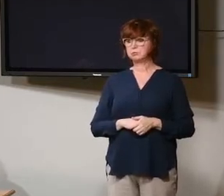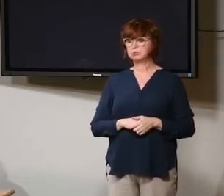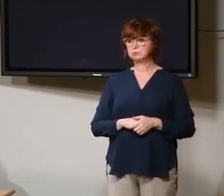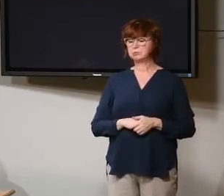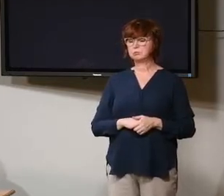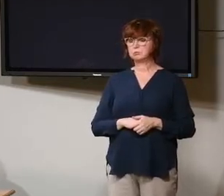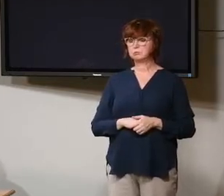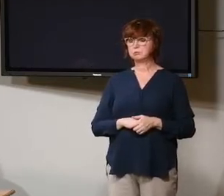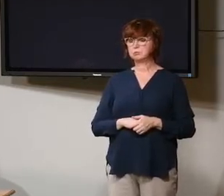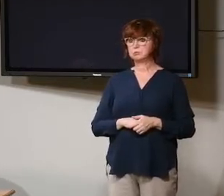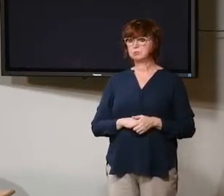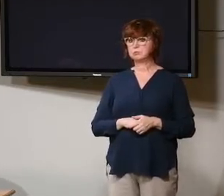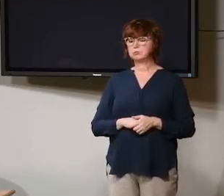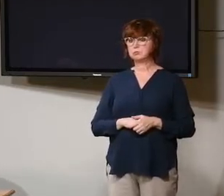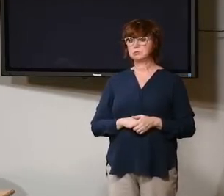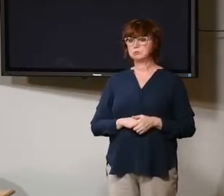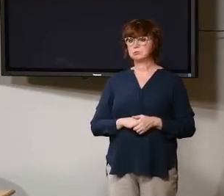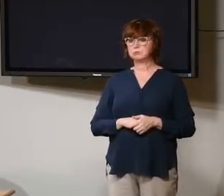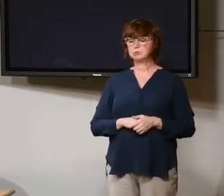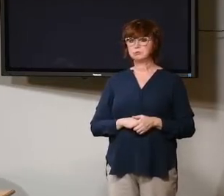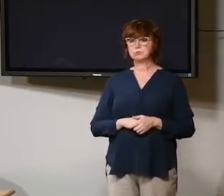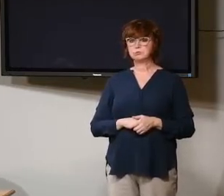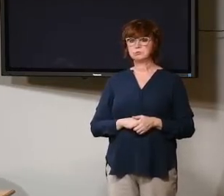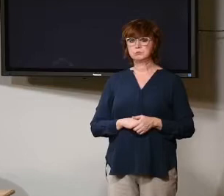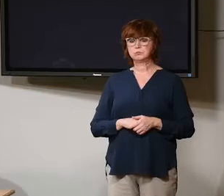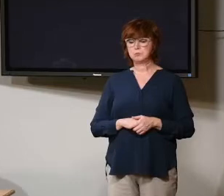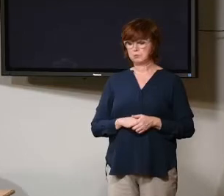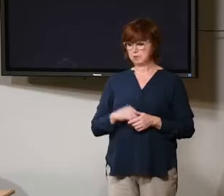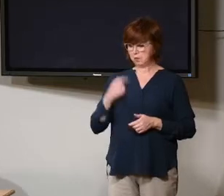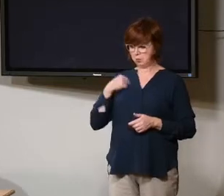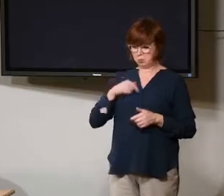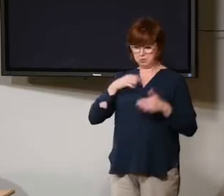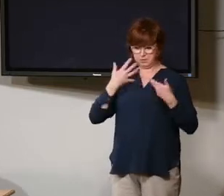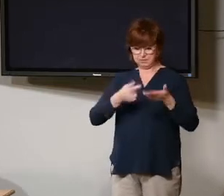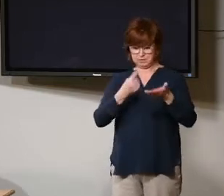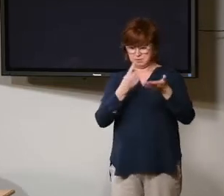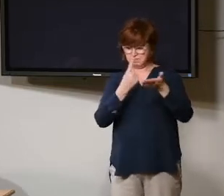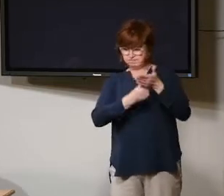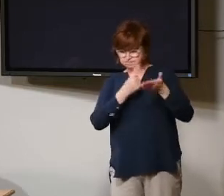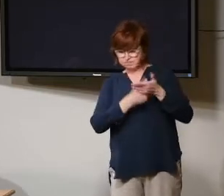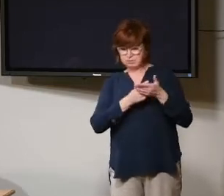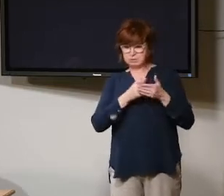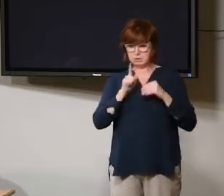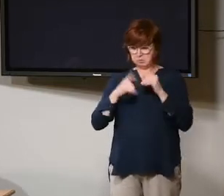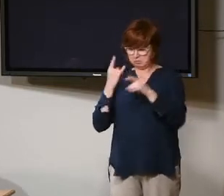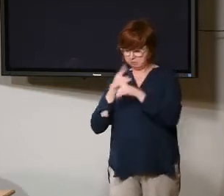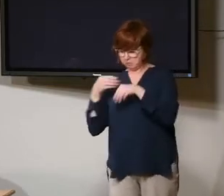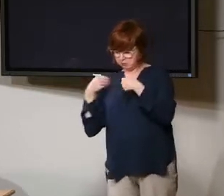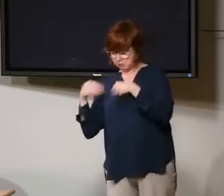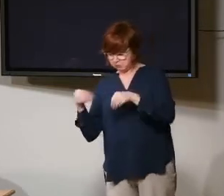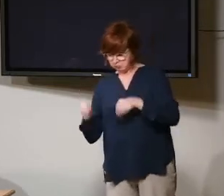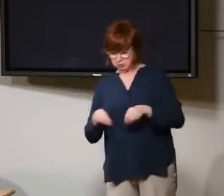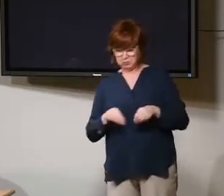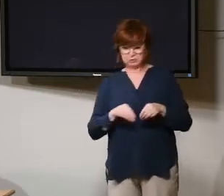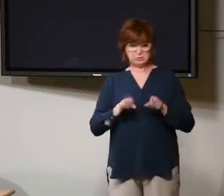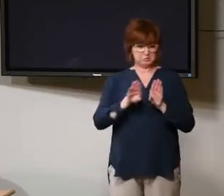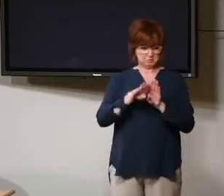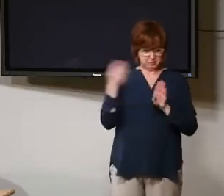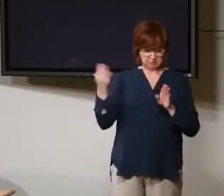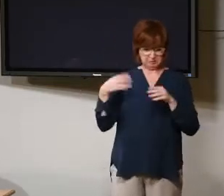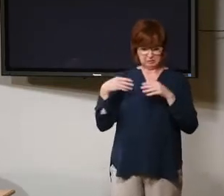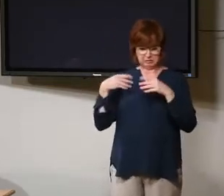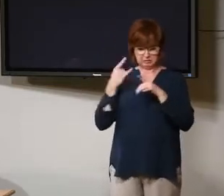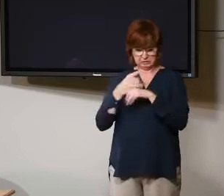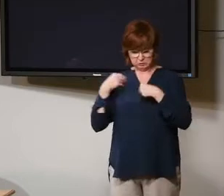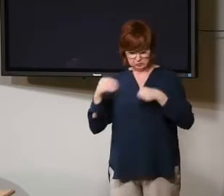have a conversation around specific around liquor stores and publicly owned liquor stores as to whether or not we should close